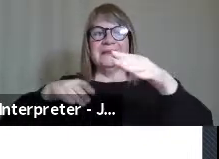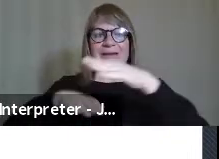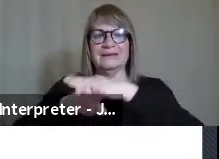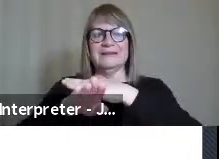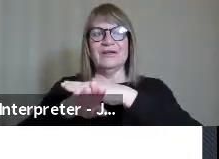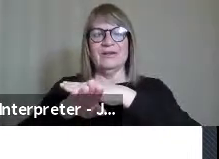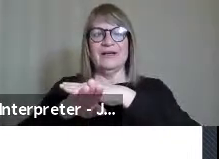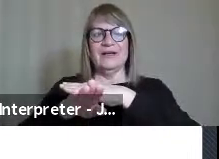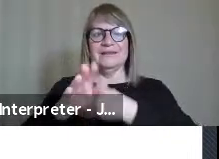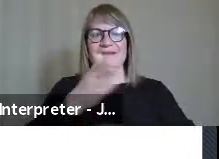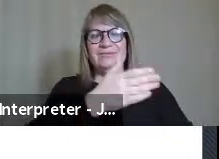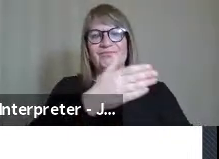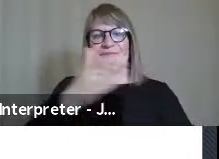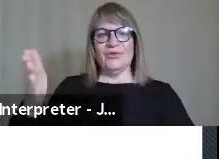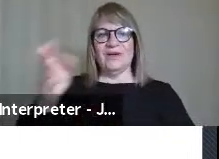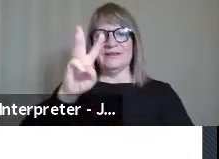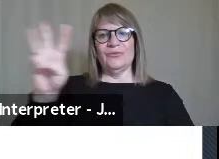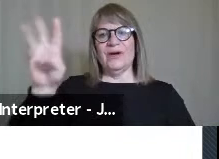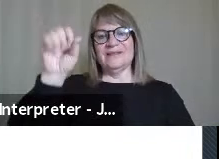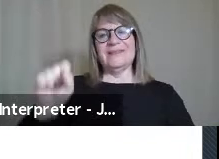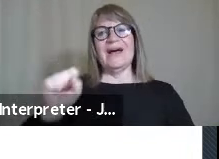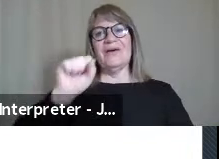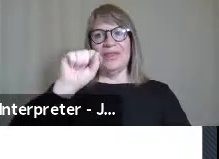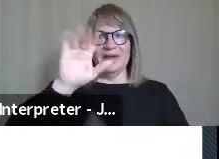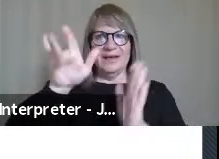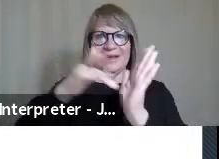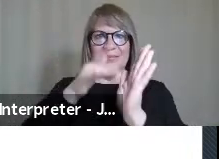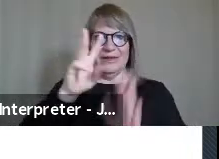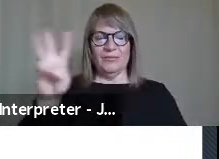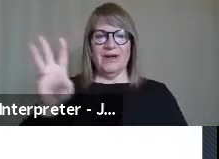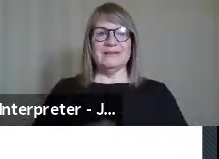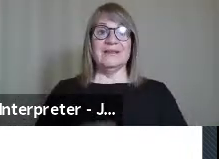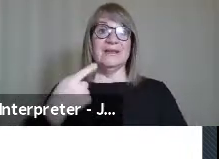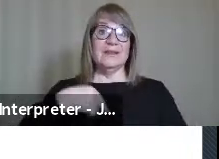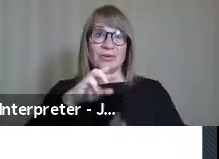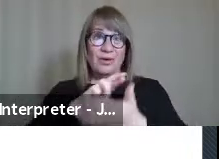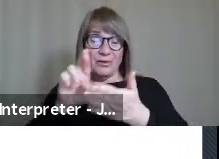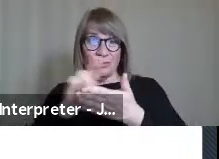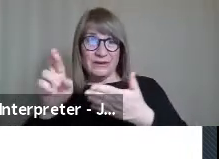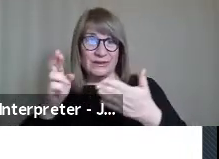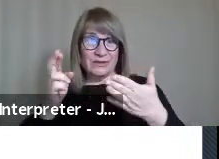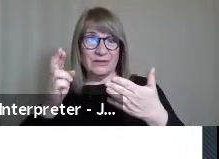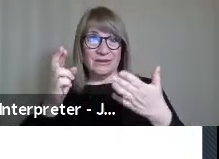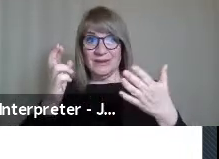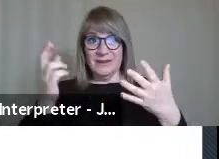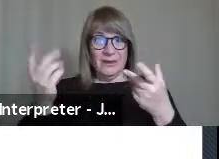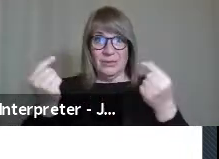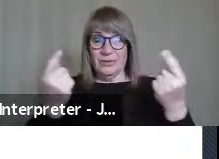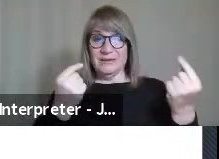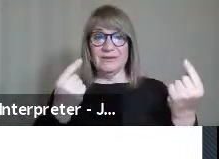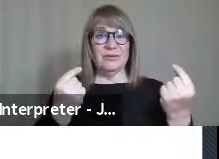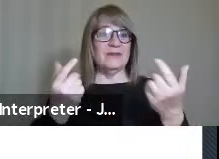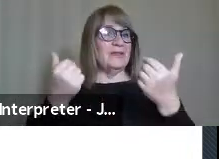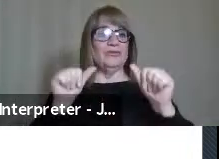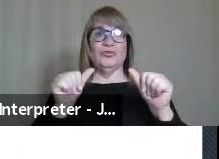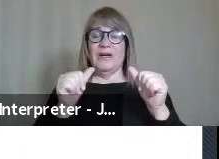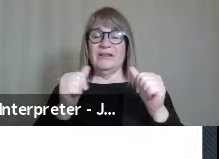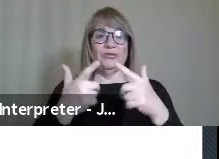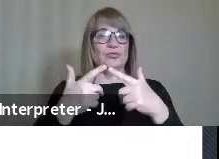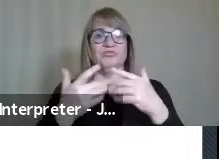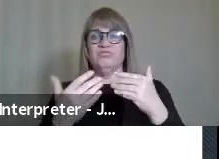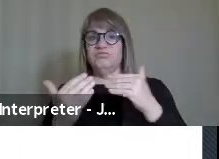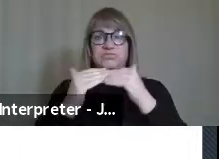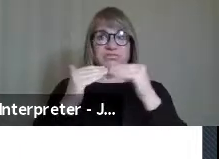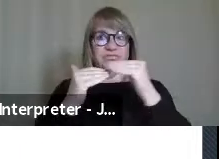research in this lab really works to build on the important and uh significant historical work on